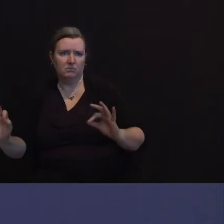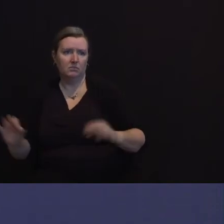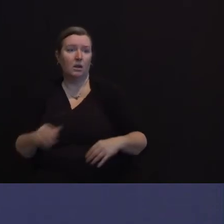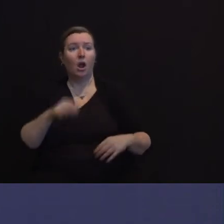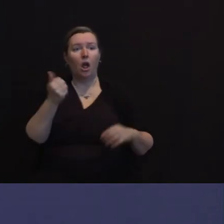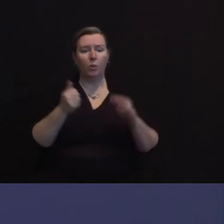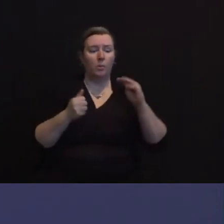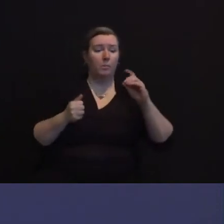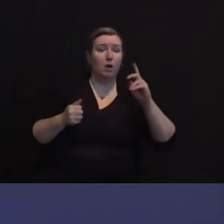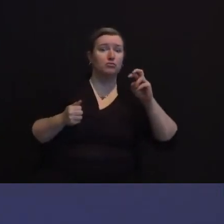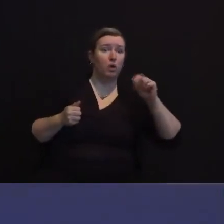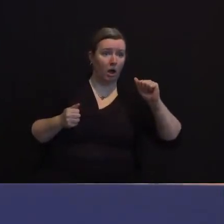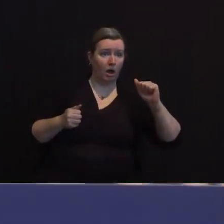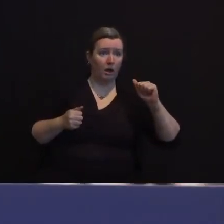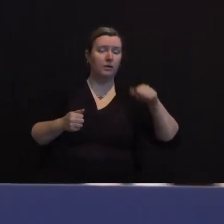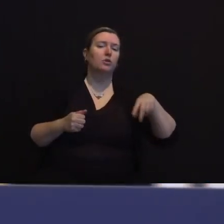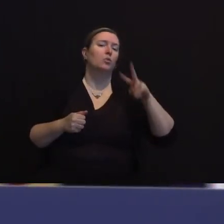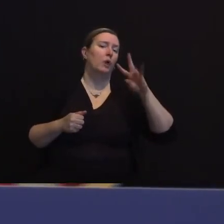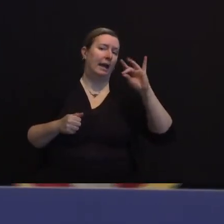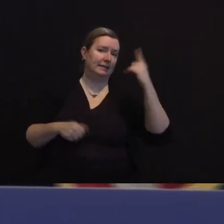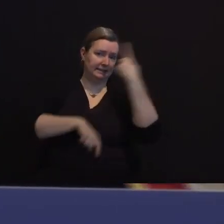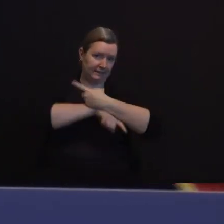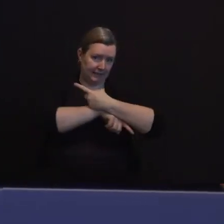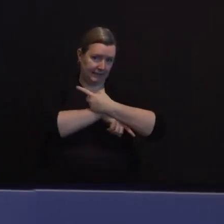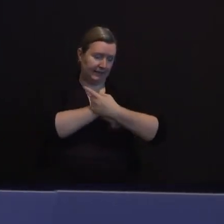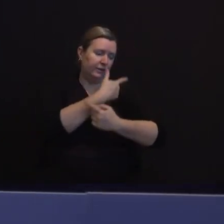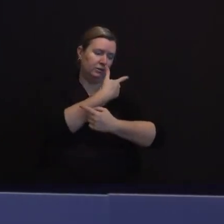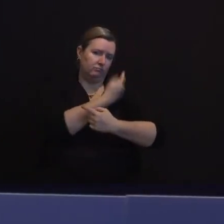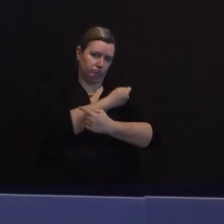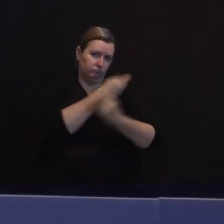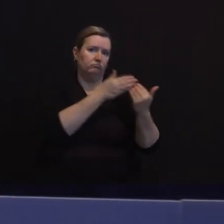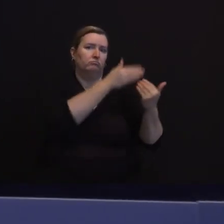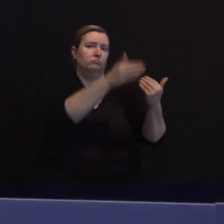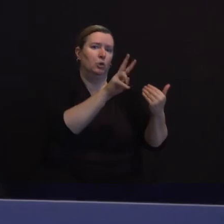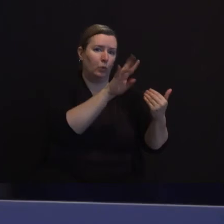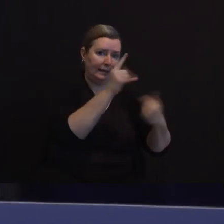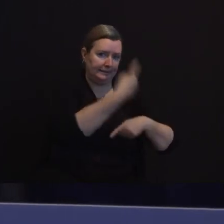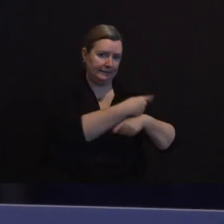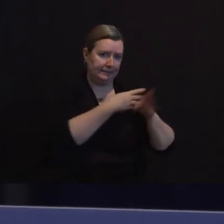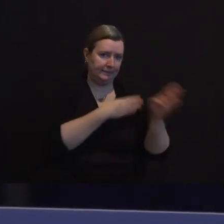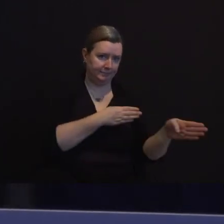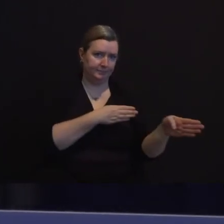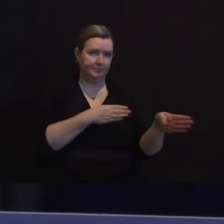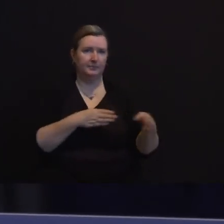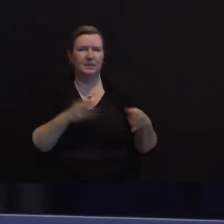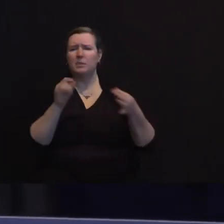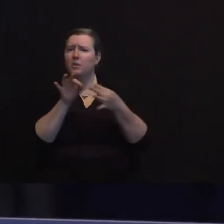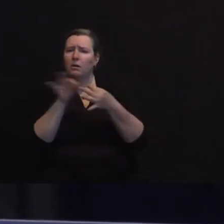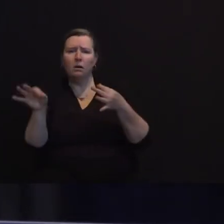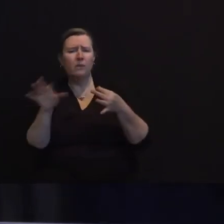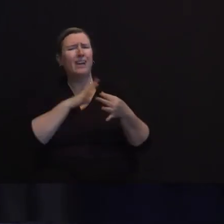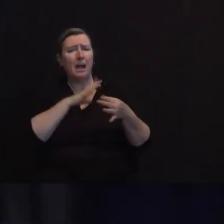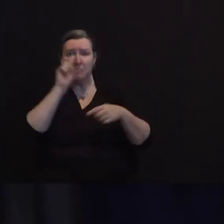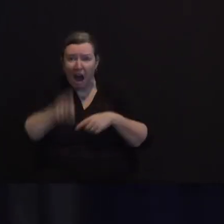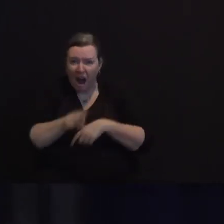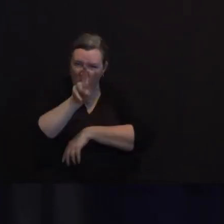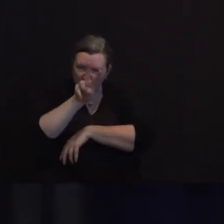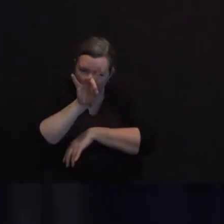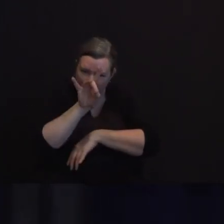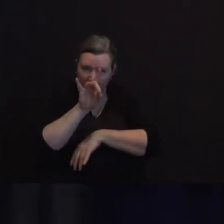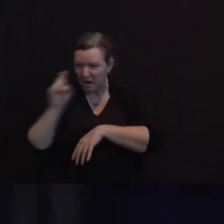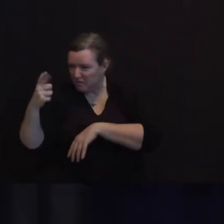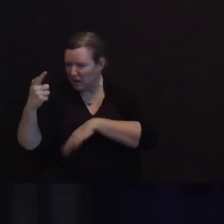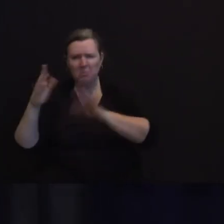you've got on that? Yeah, right before I came here today, I was on the call with the experts from the White